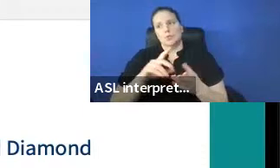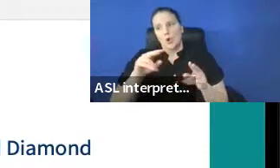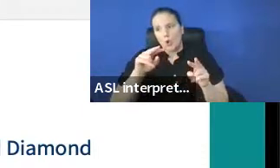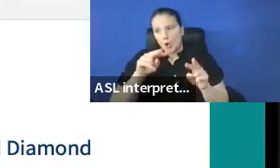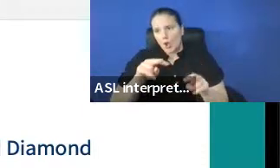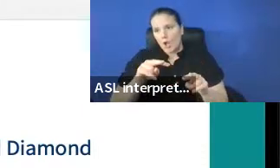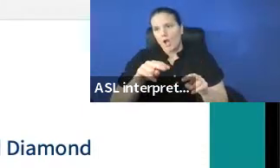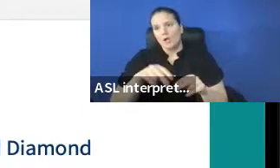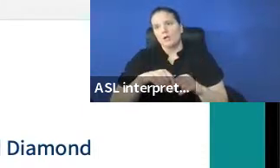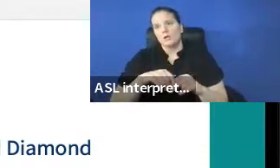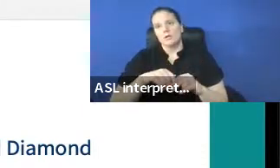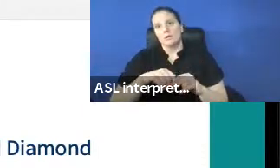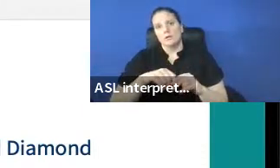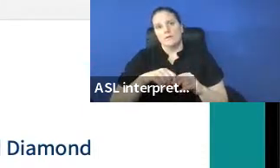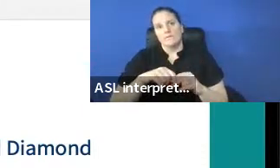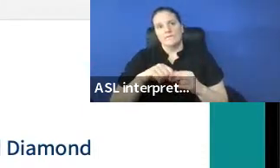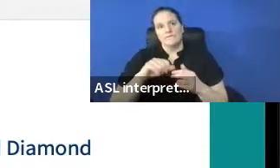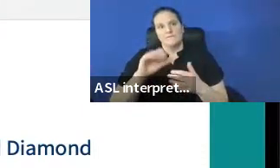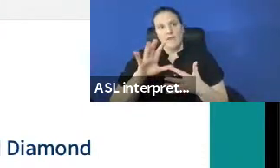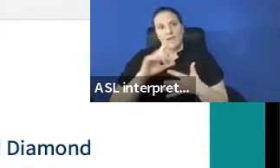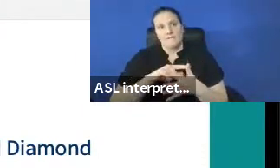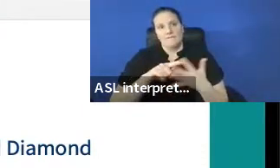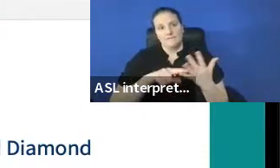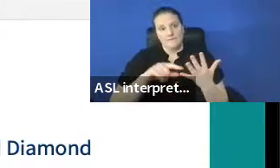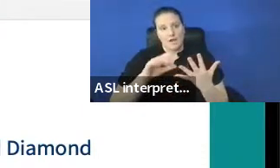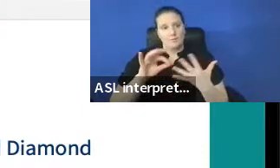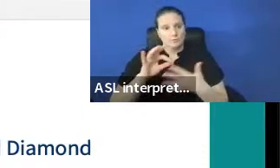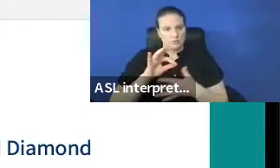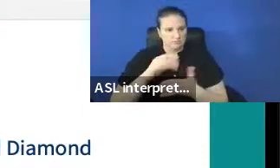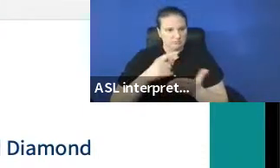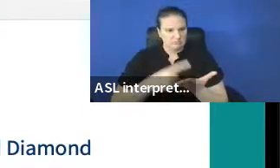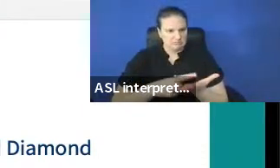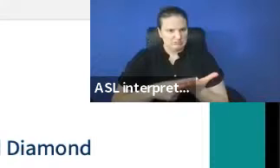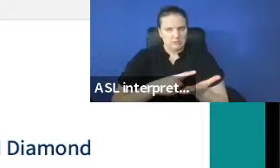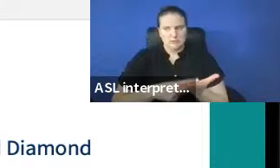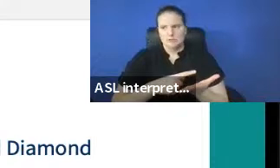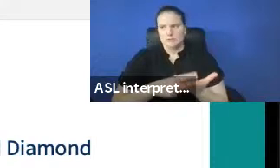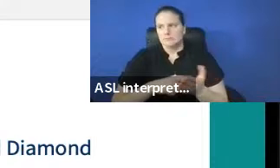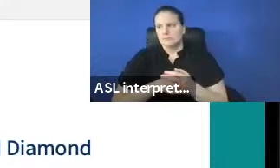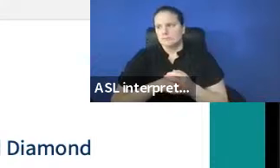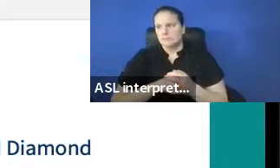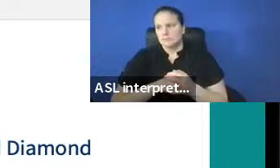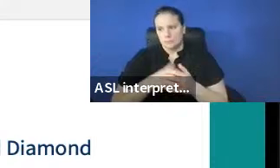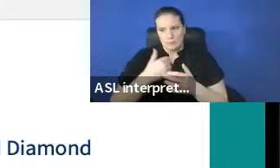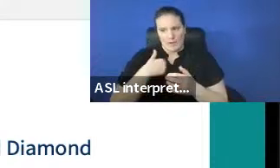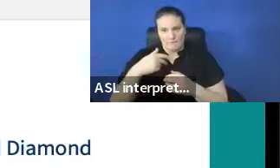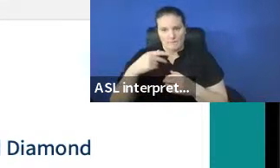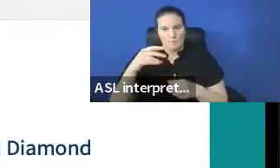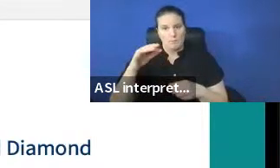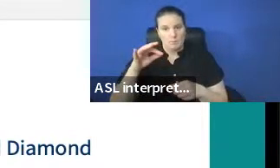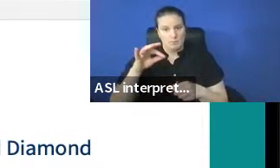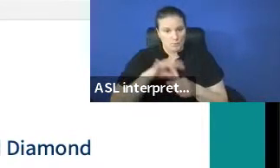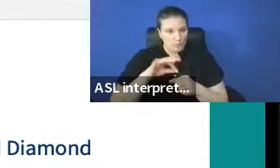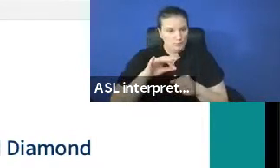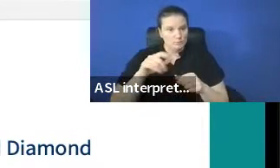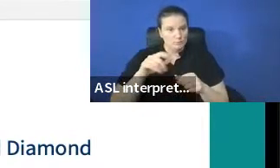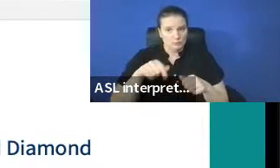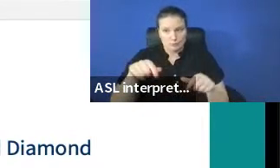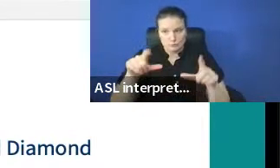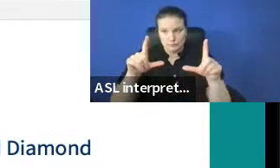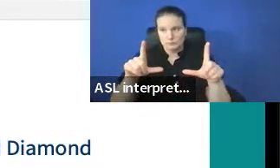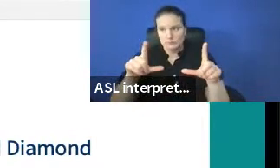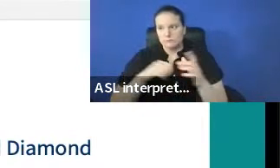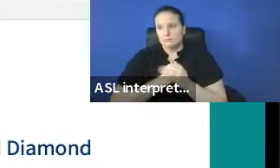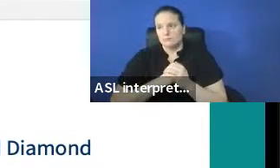at the 5 options that were discussed. We have a poll that we can put on the screen. When the